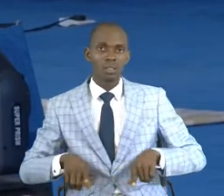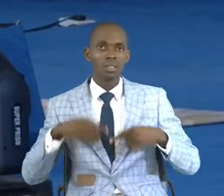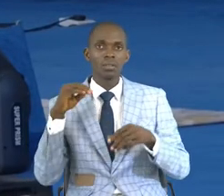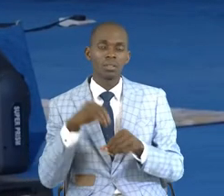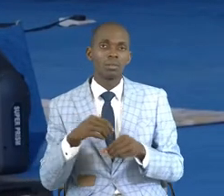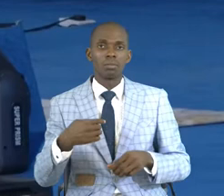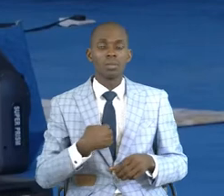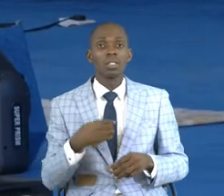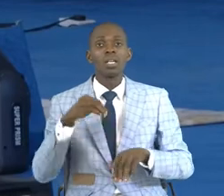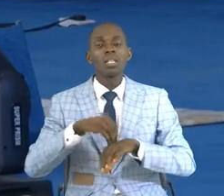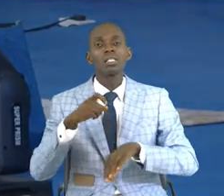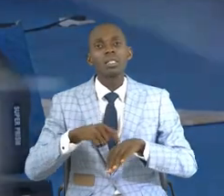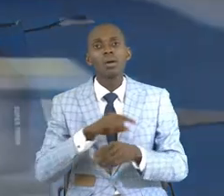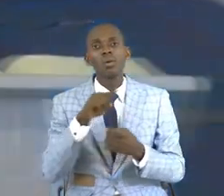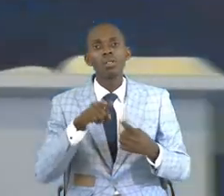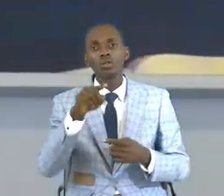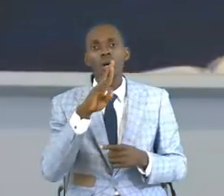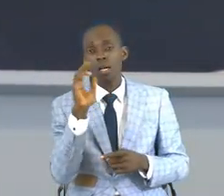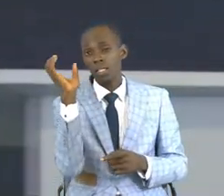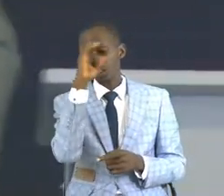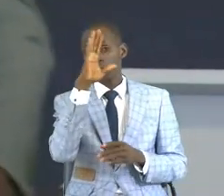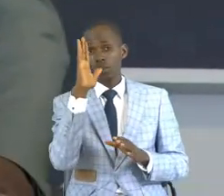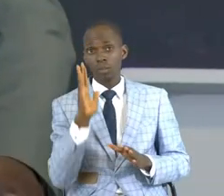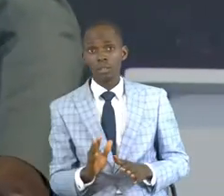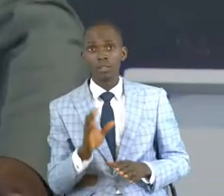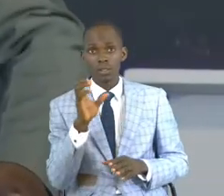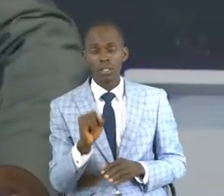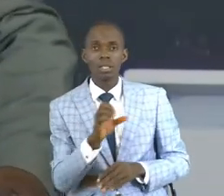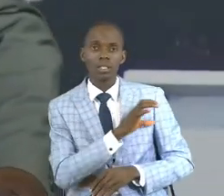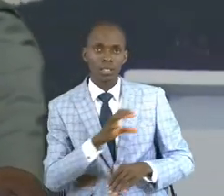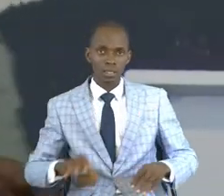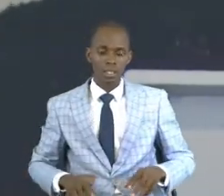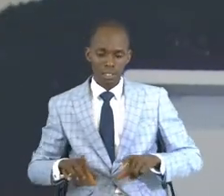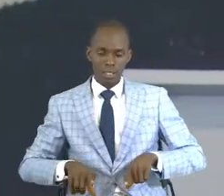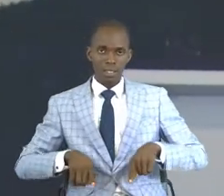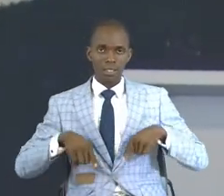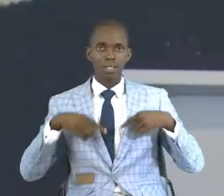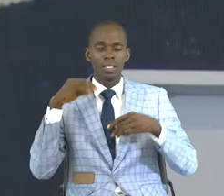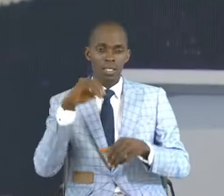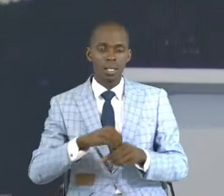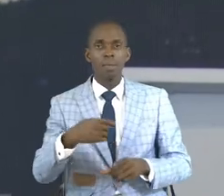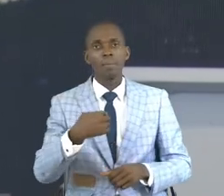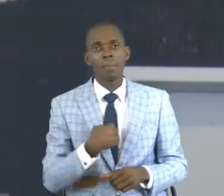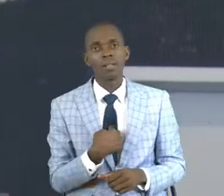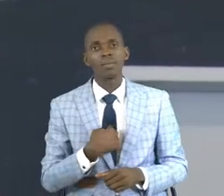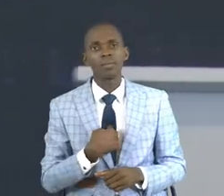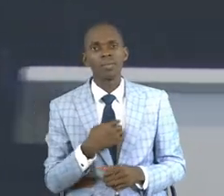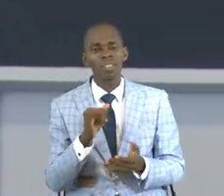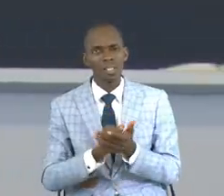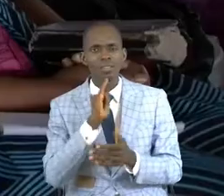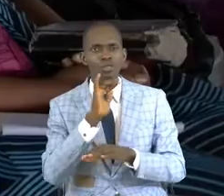strangers and when you are with familiar people. Christ liveth in me. That's